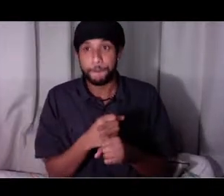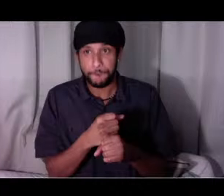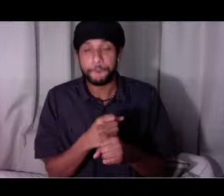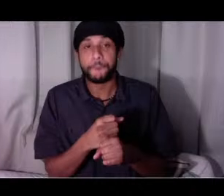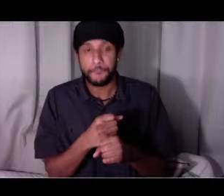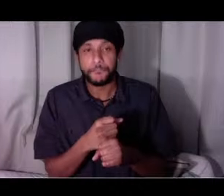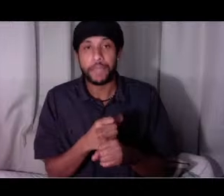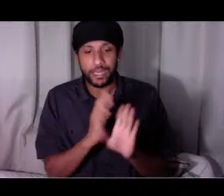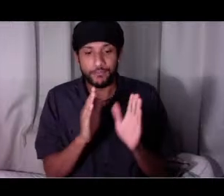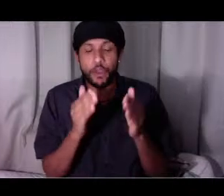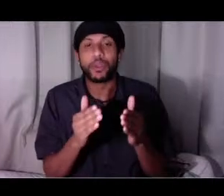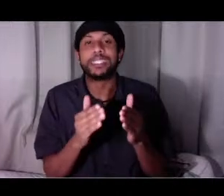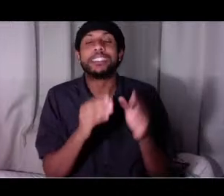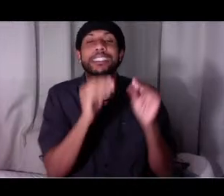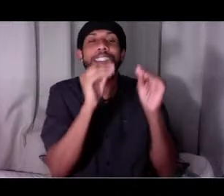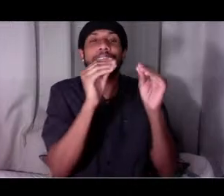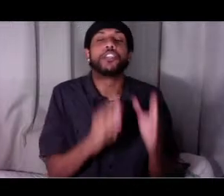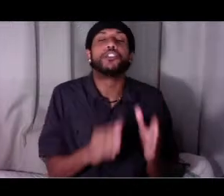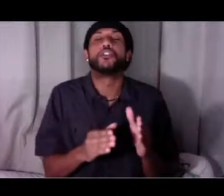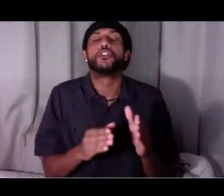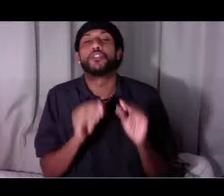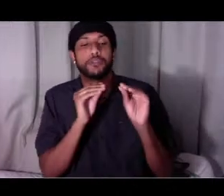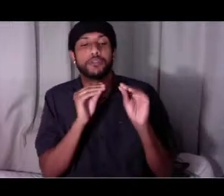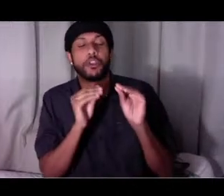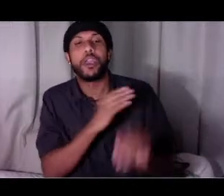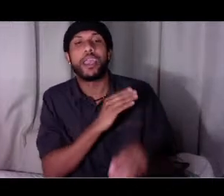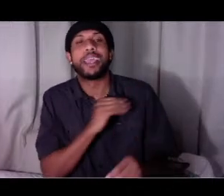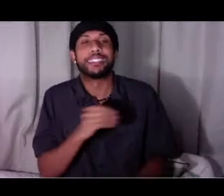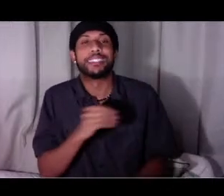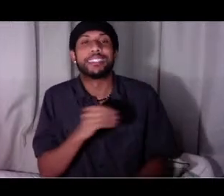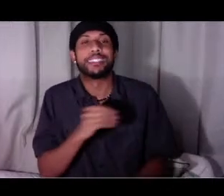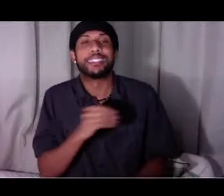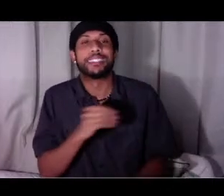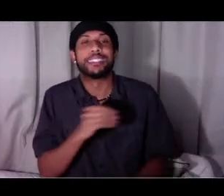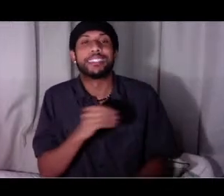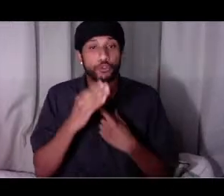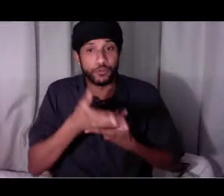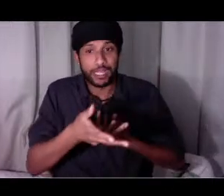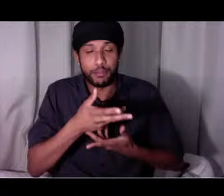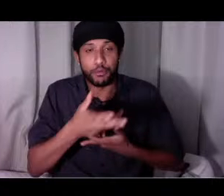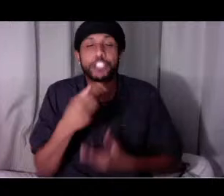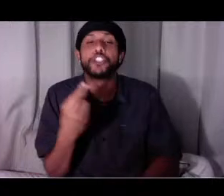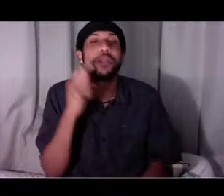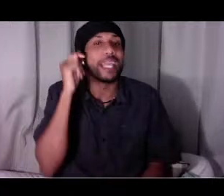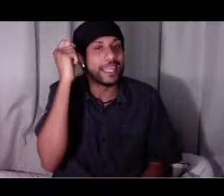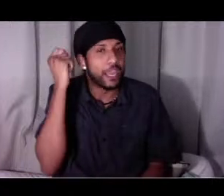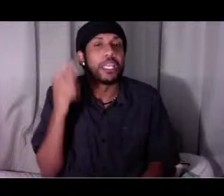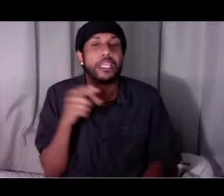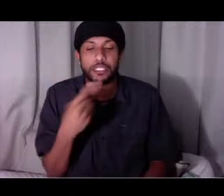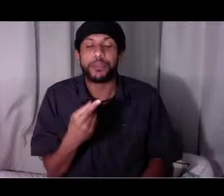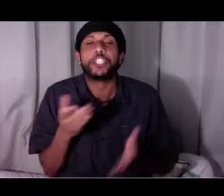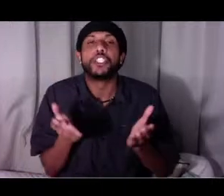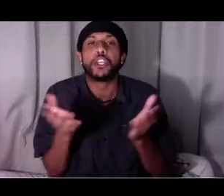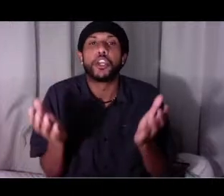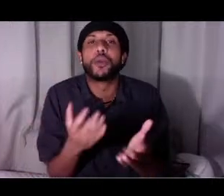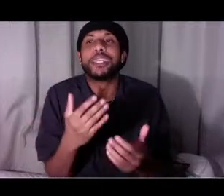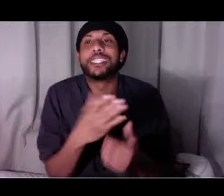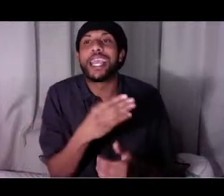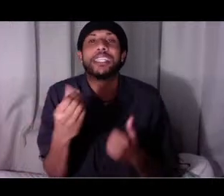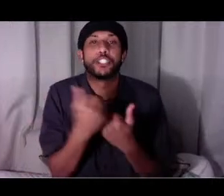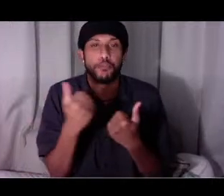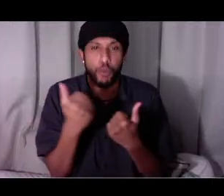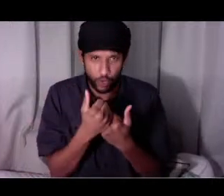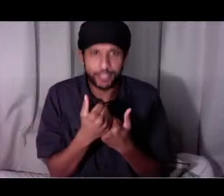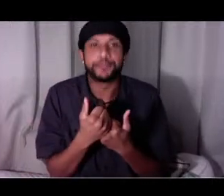instructural assistants and staff the culture of collaboration is only a theory here but something she has encouraged and supported